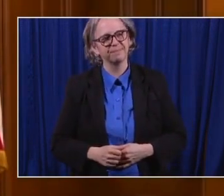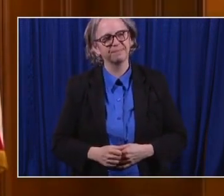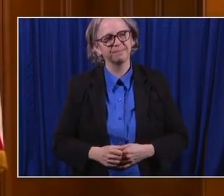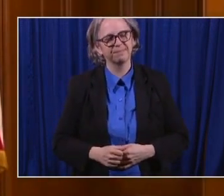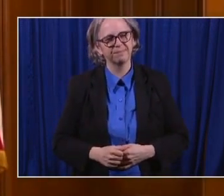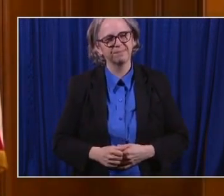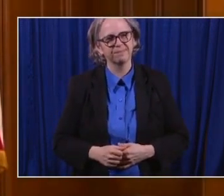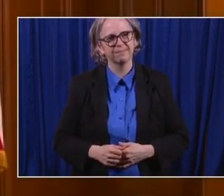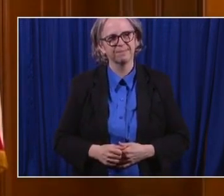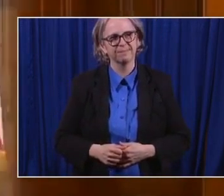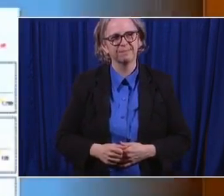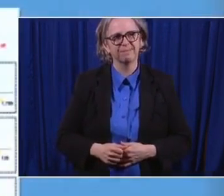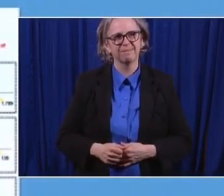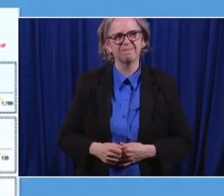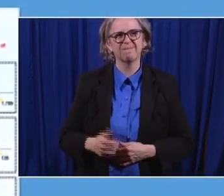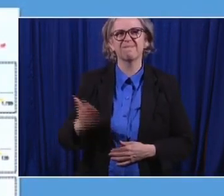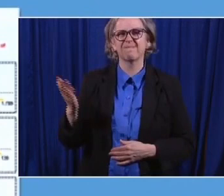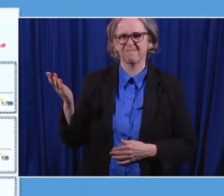daily data.